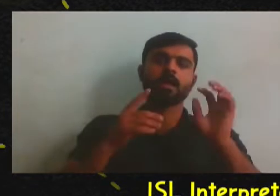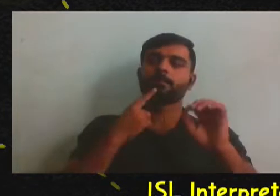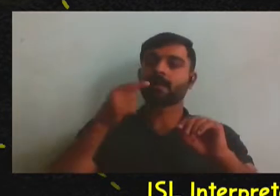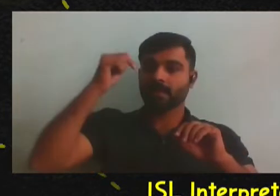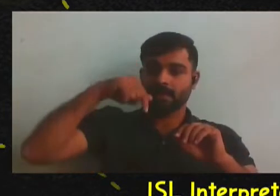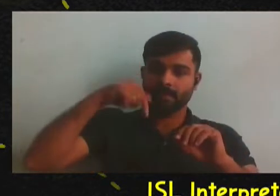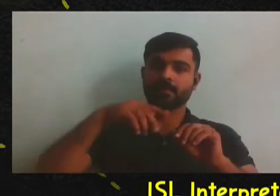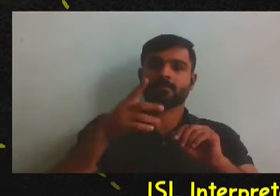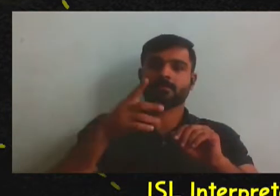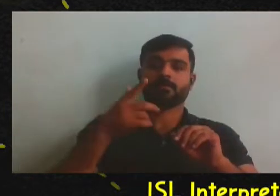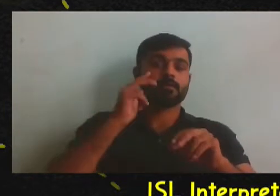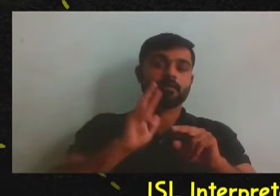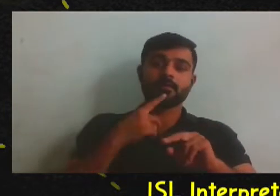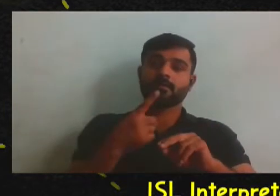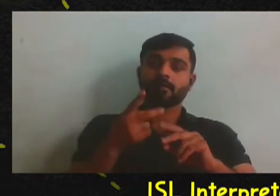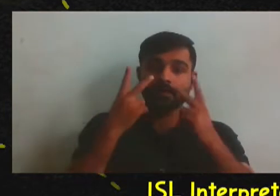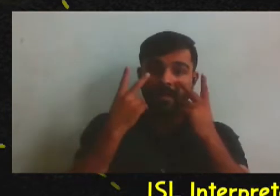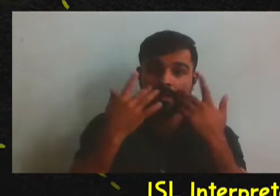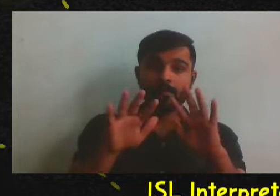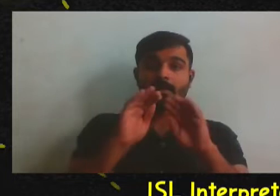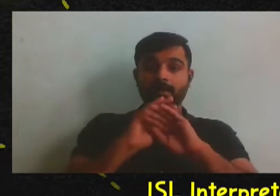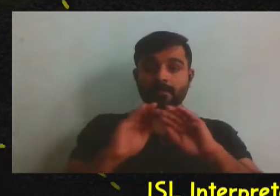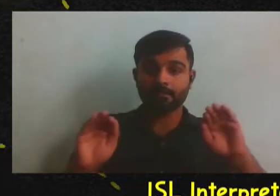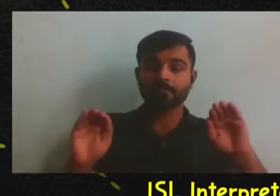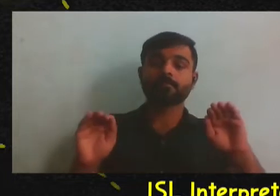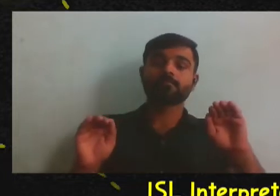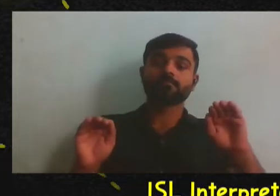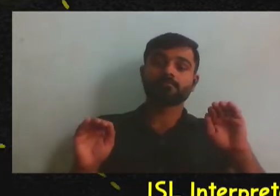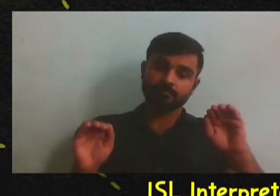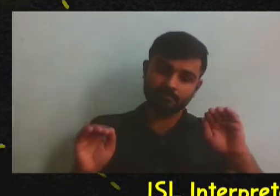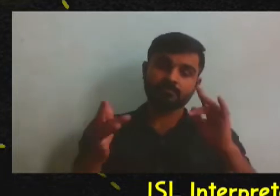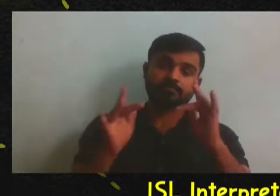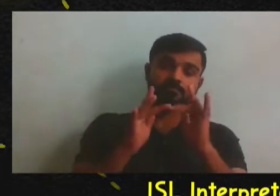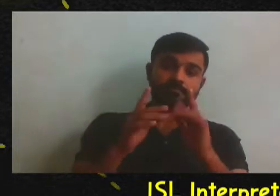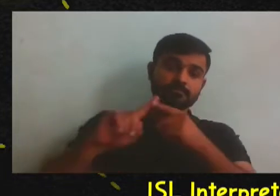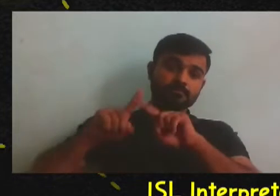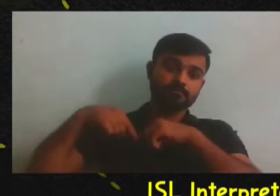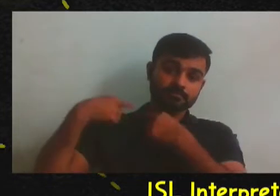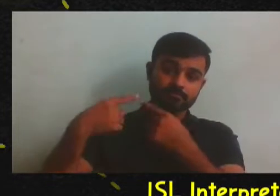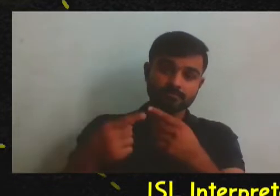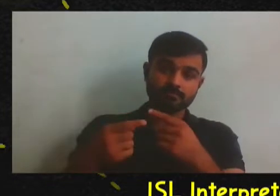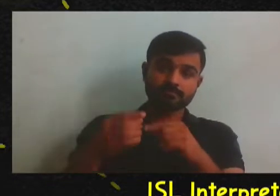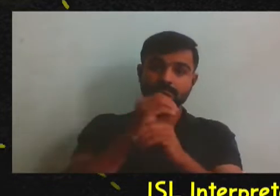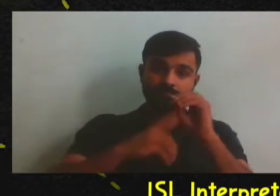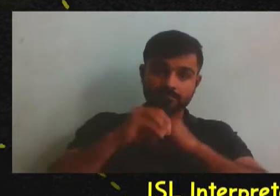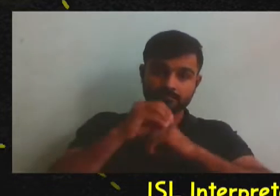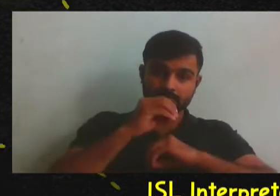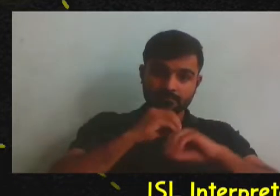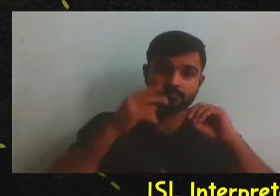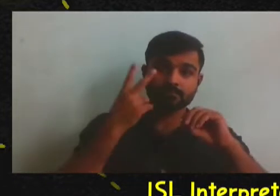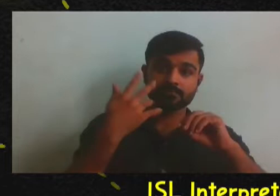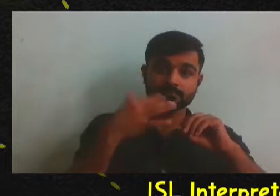today, if you're looking at your child's internet history and there's Google search looking for